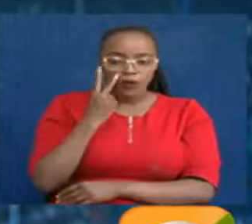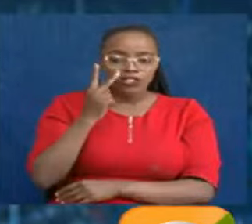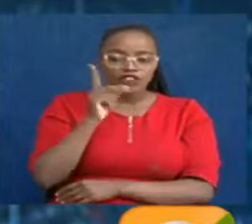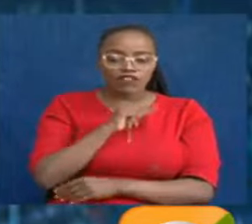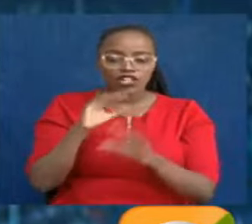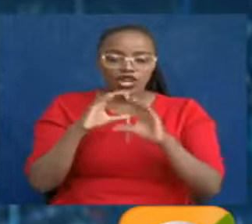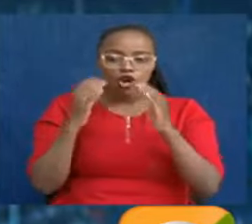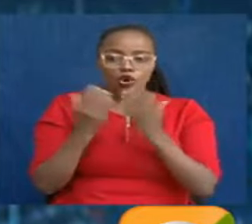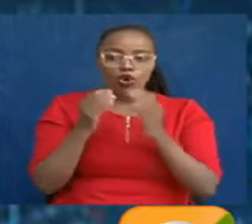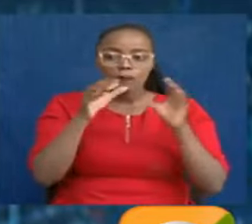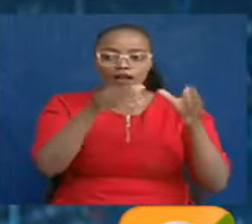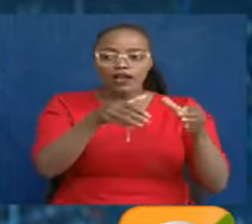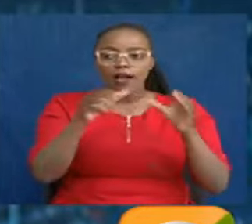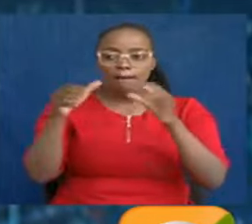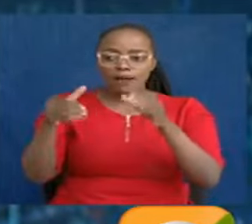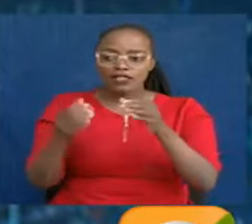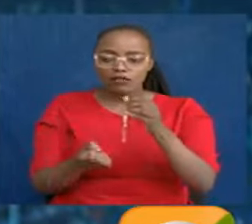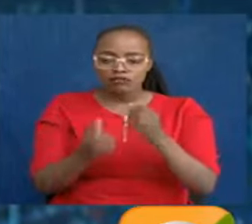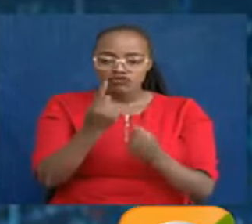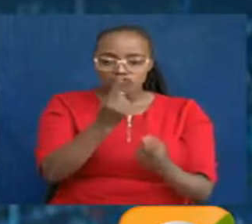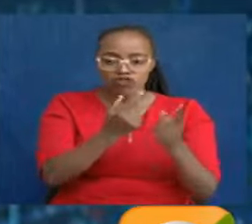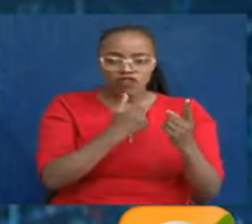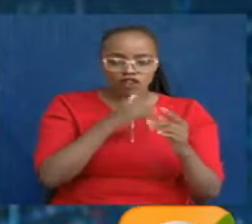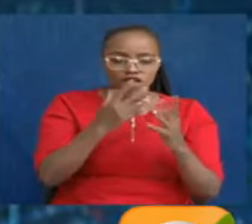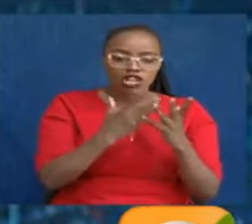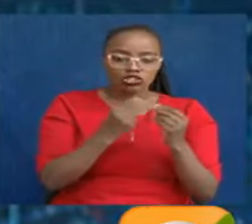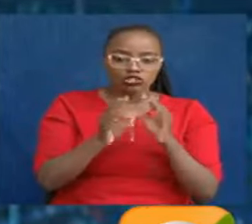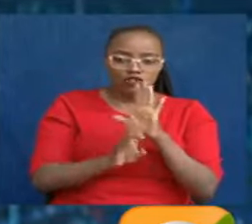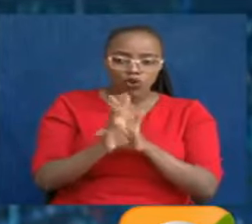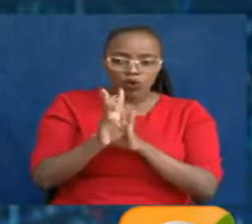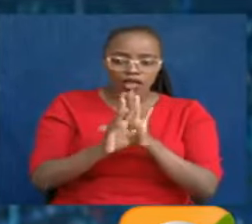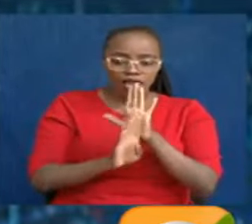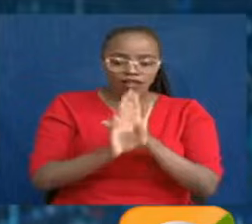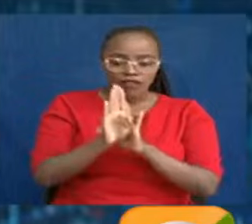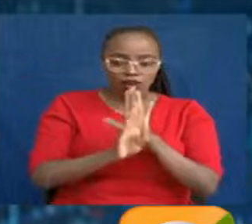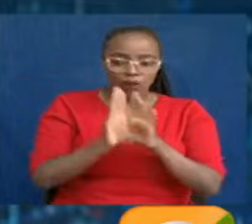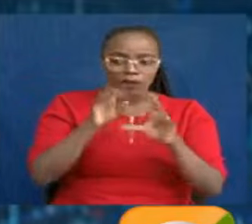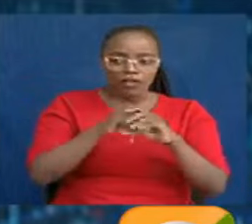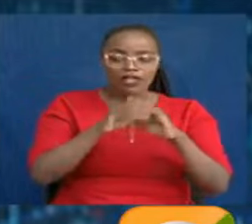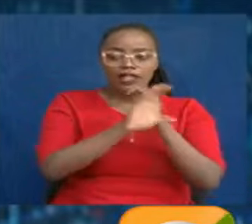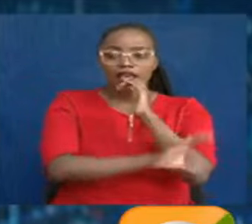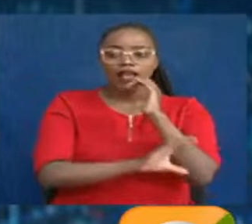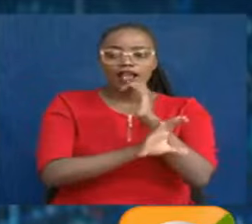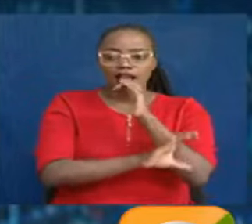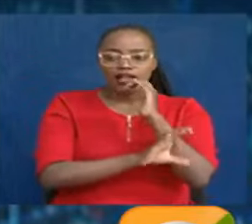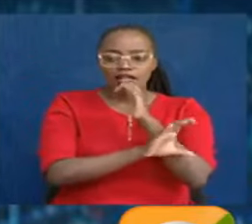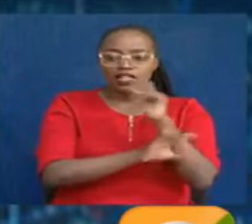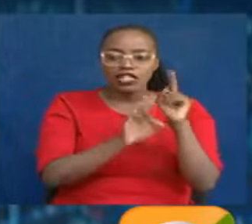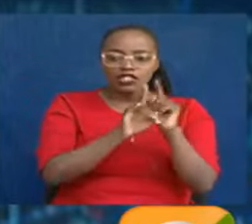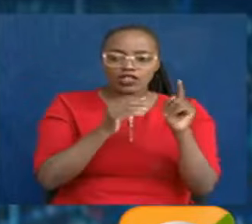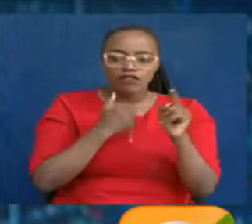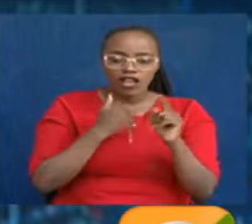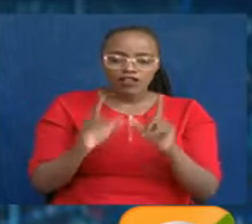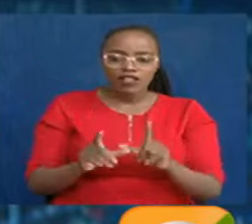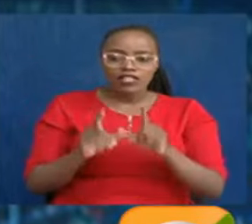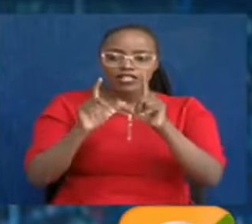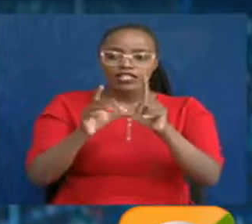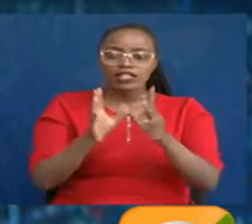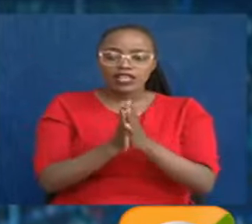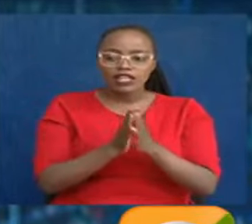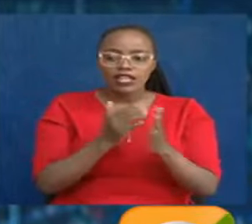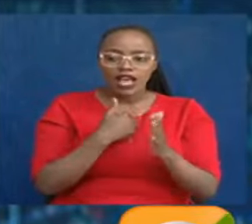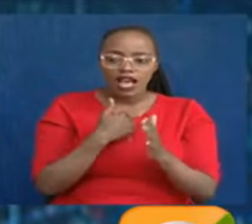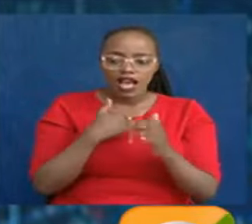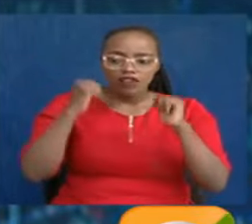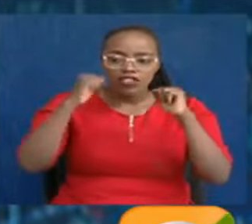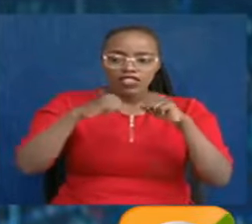global companies also set up software development in Kenya. That endorses that we have the talent and we have the